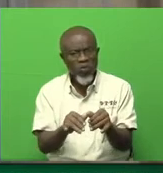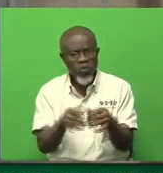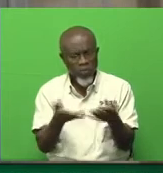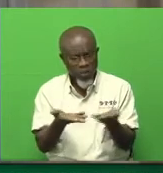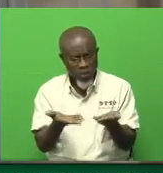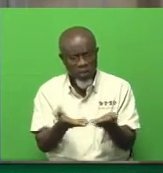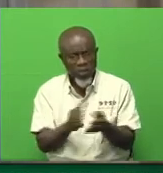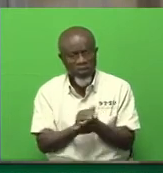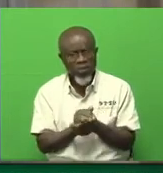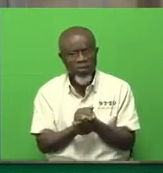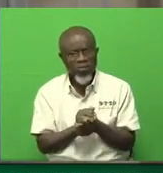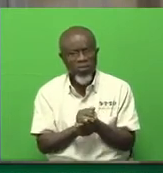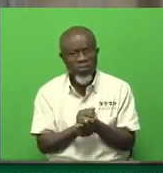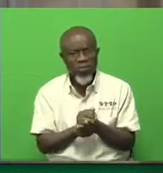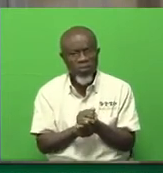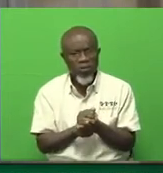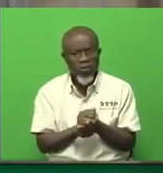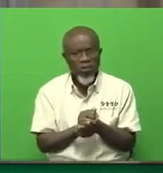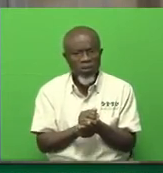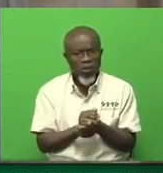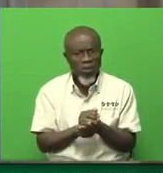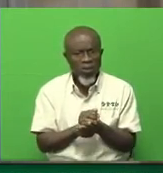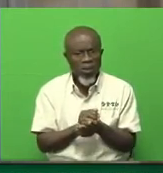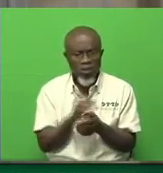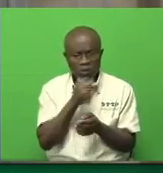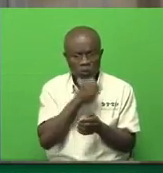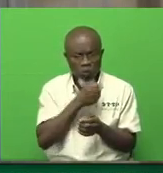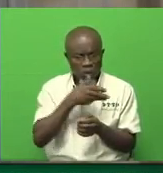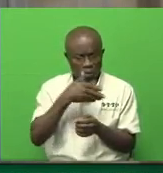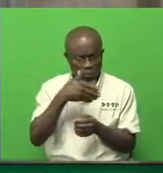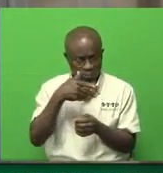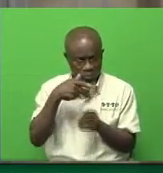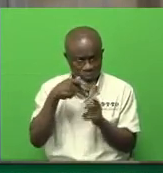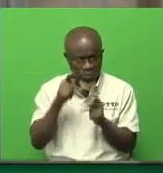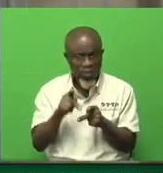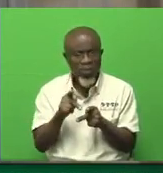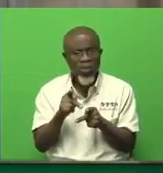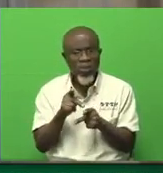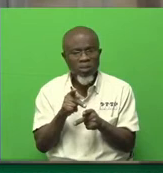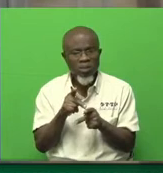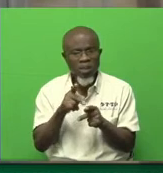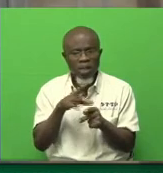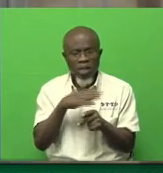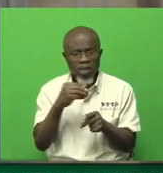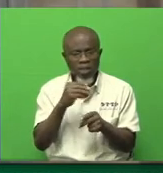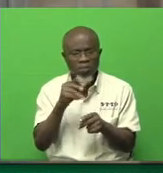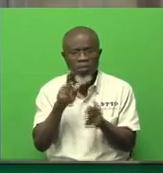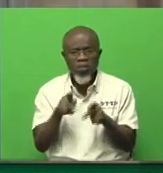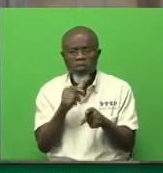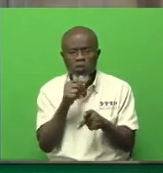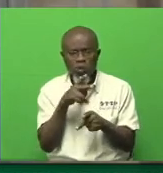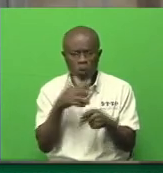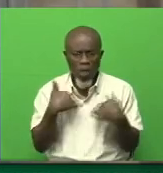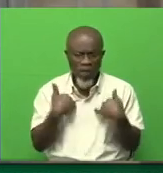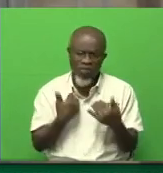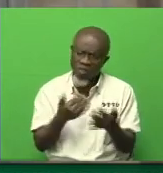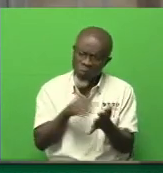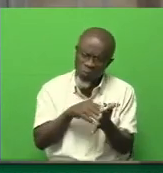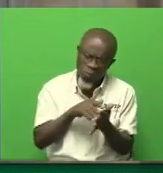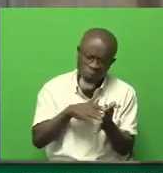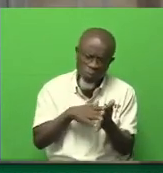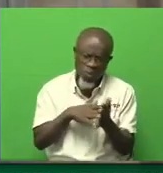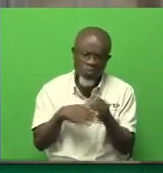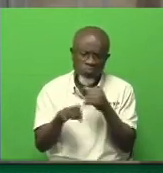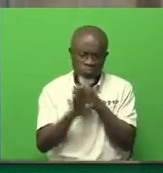immunocompromise must be boosted right we have we have consistent High daily cases and that's from